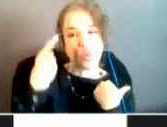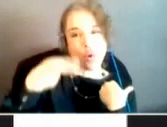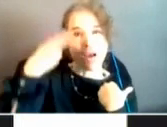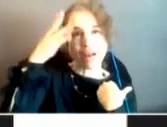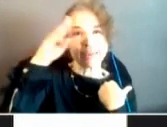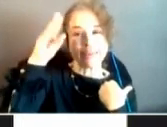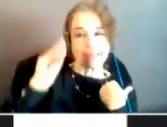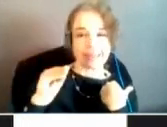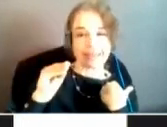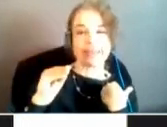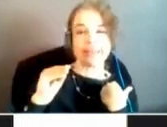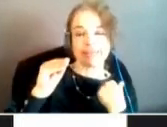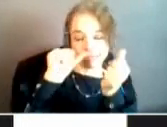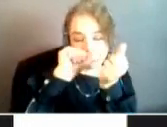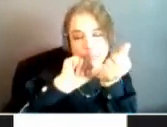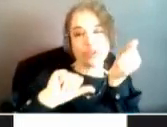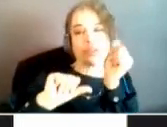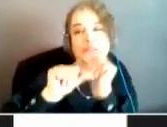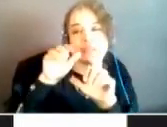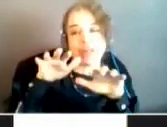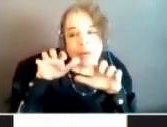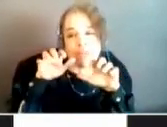highest rates of suicide among